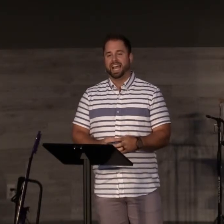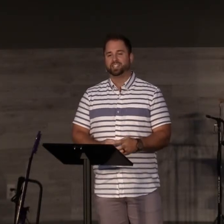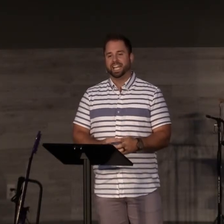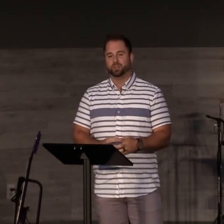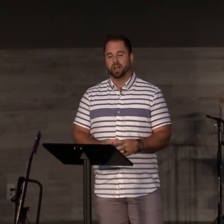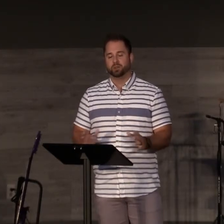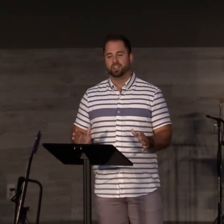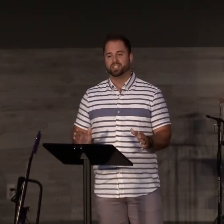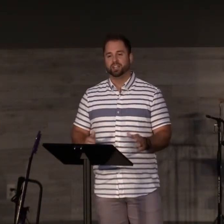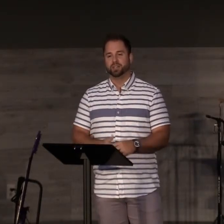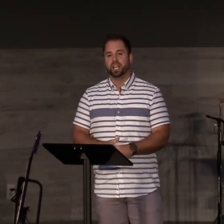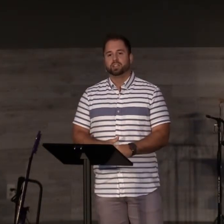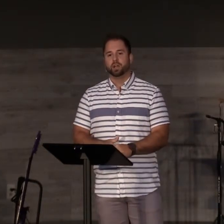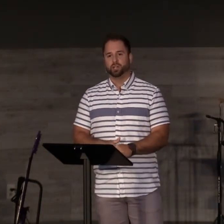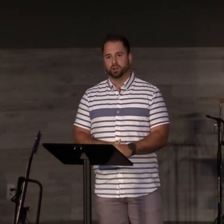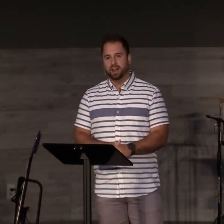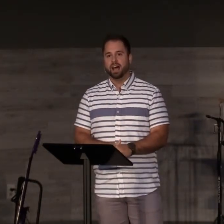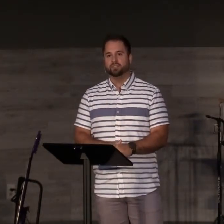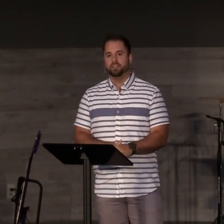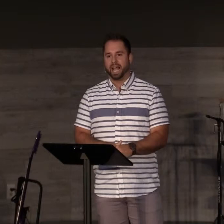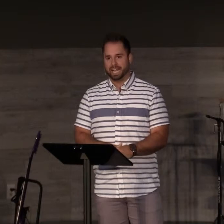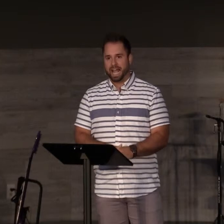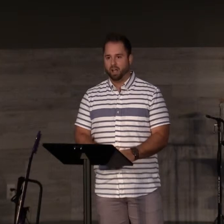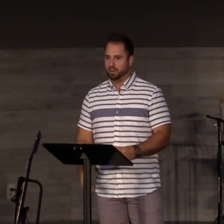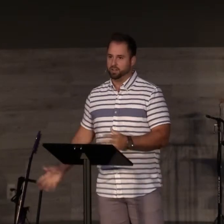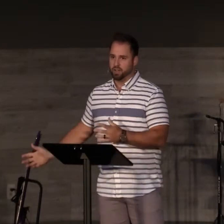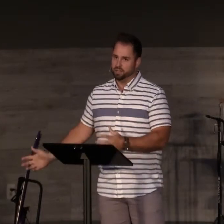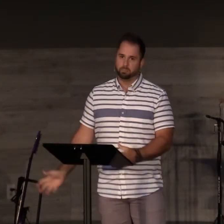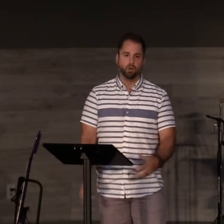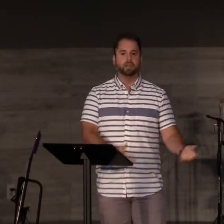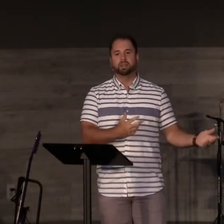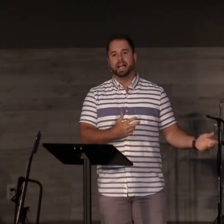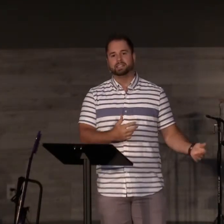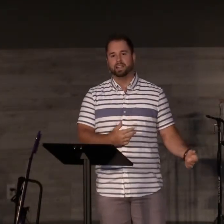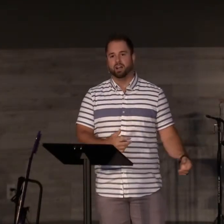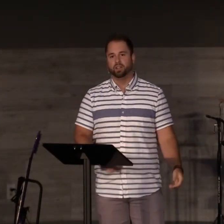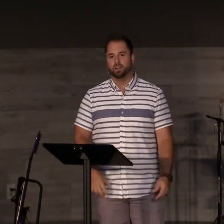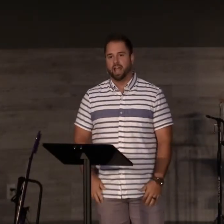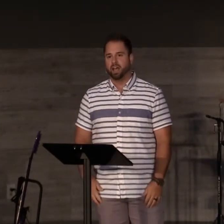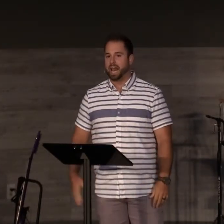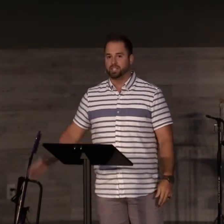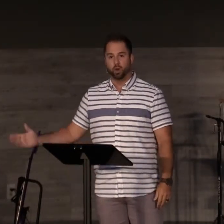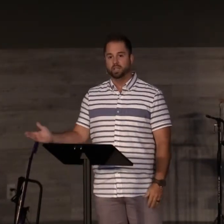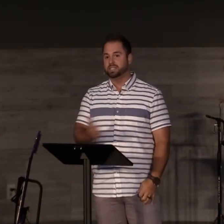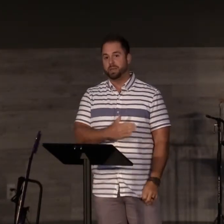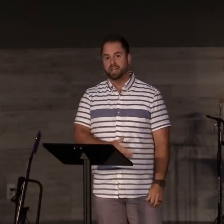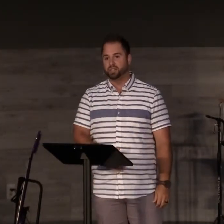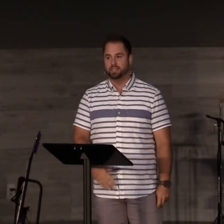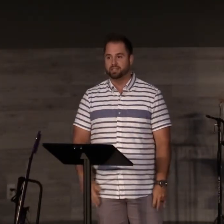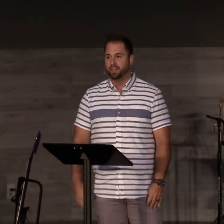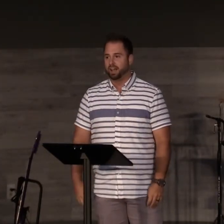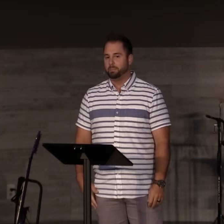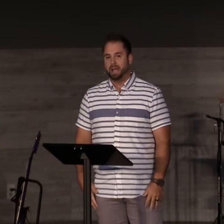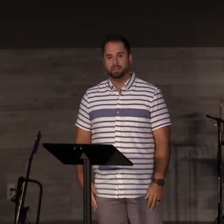I didn't actually hit the well, so that's good news. So sure enough, I get out, and there's all this broken plastic on the ground, and I totally